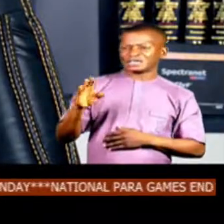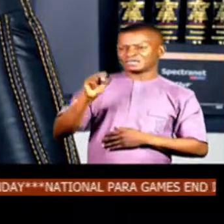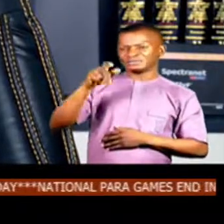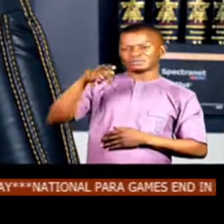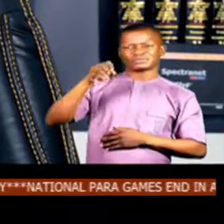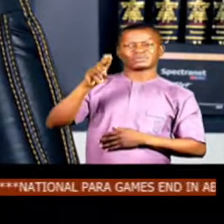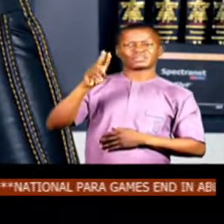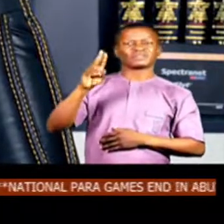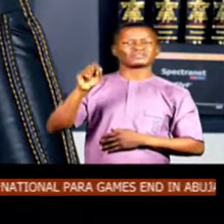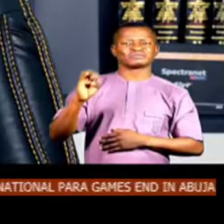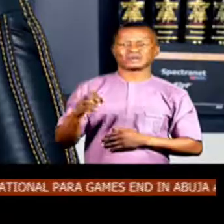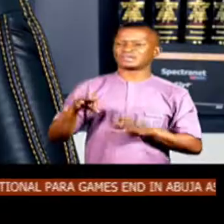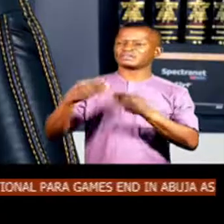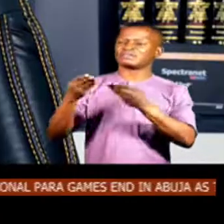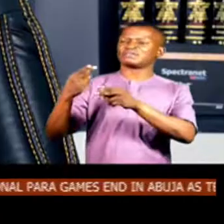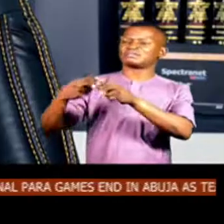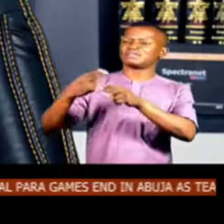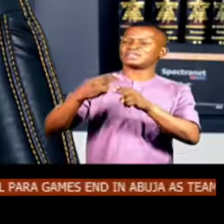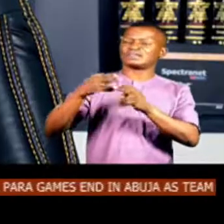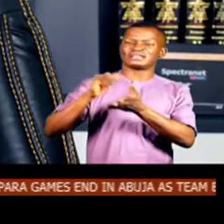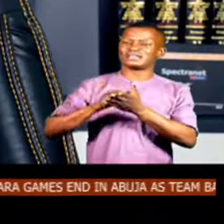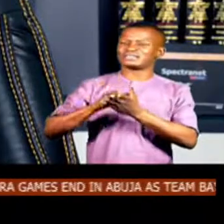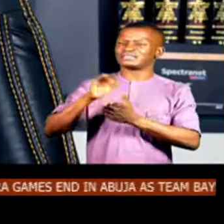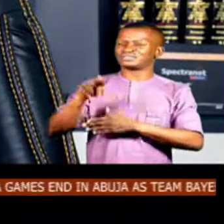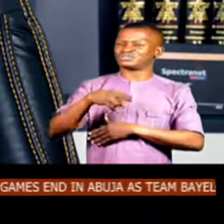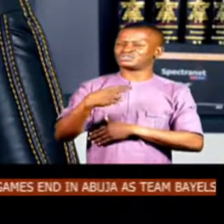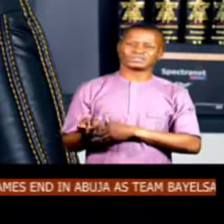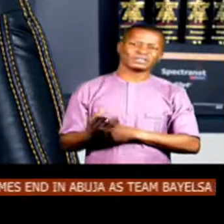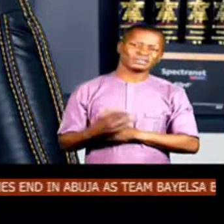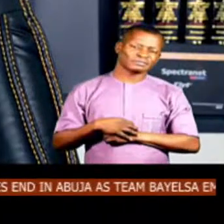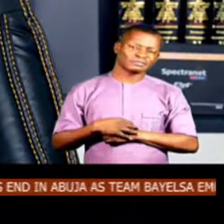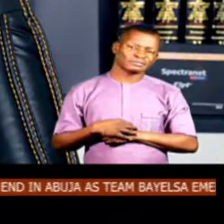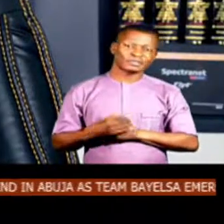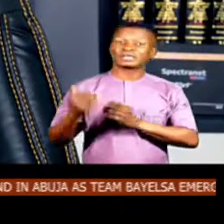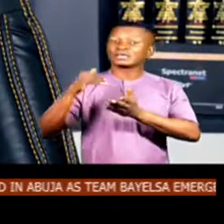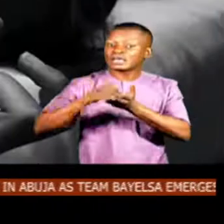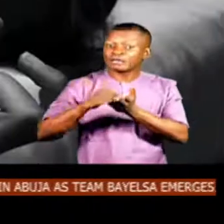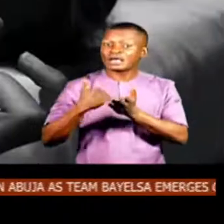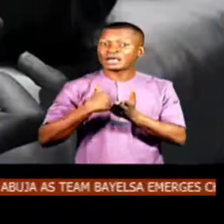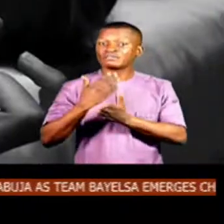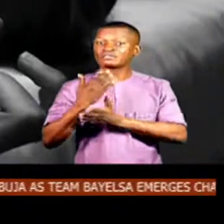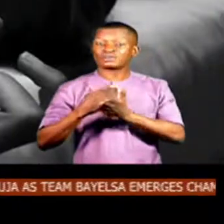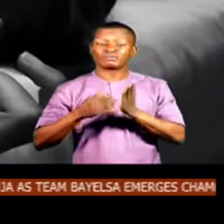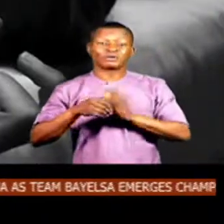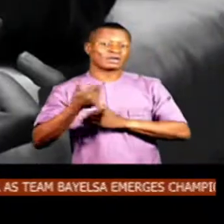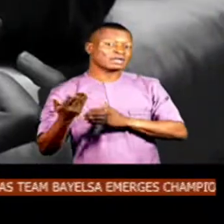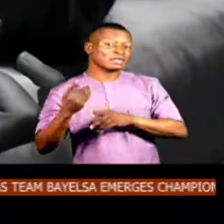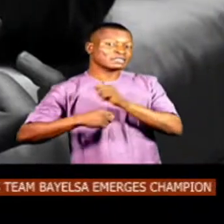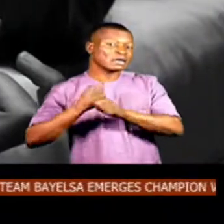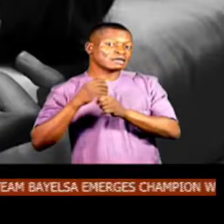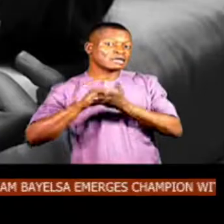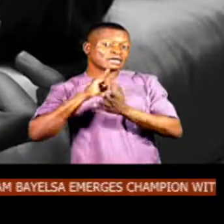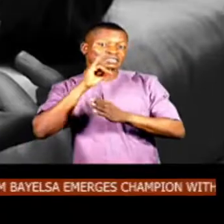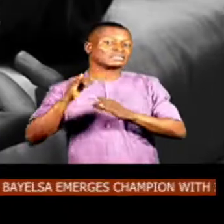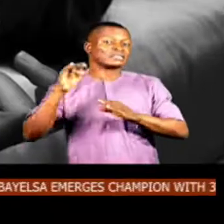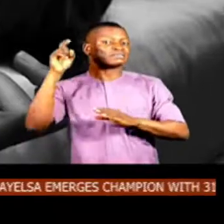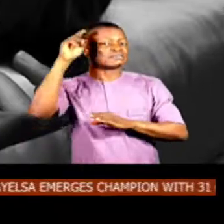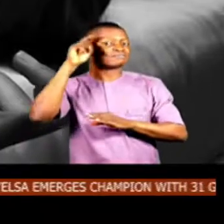demeaning names. Then we also have sexual abuse. And this is